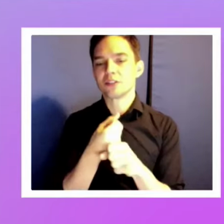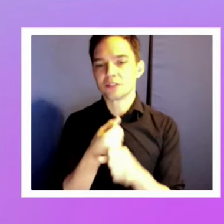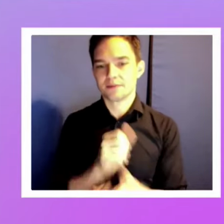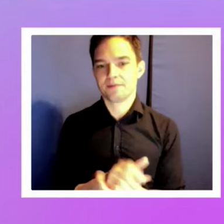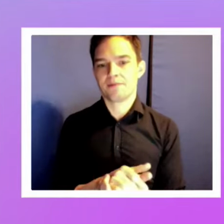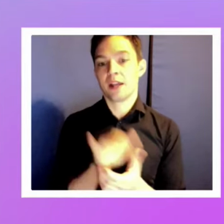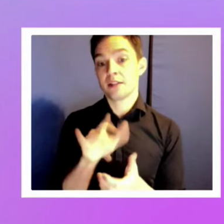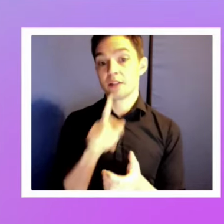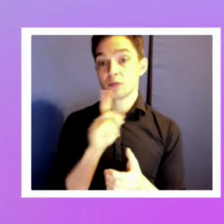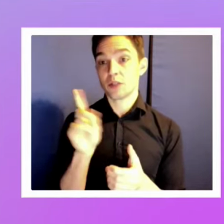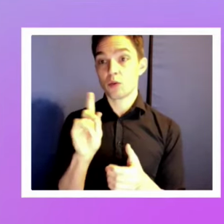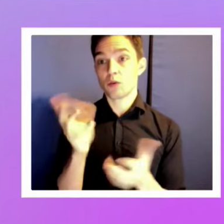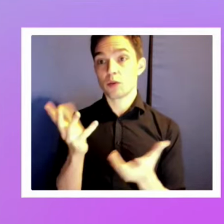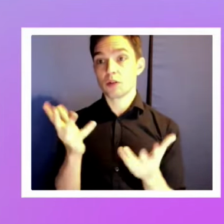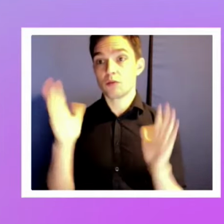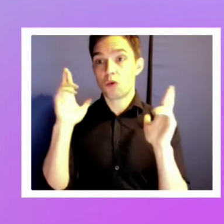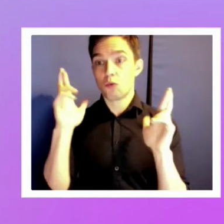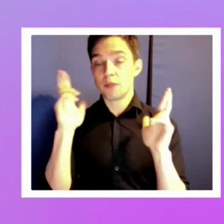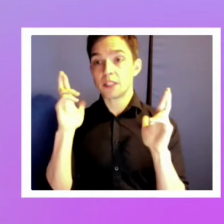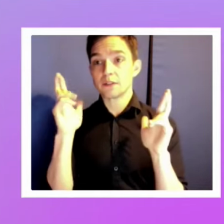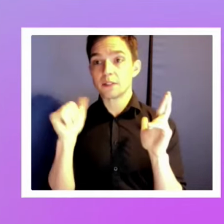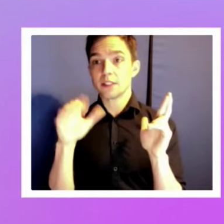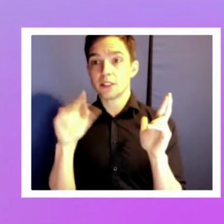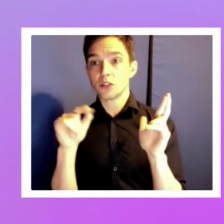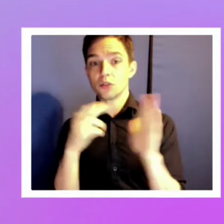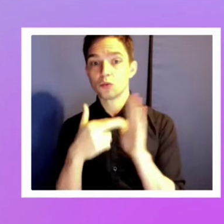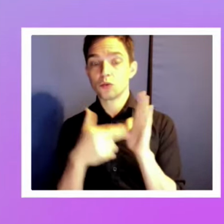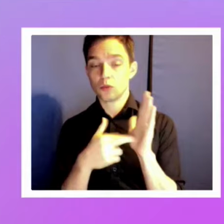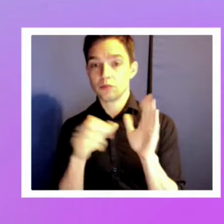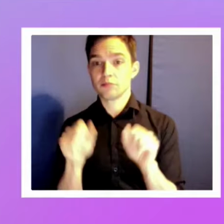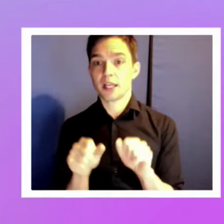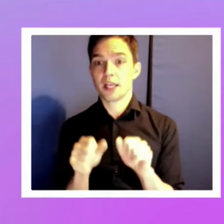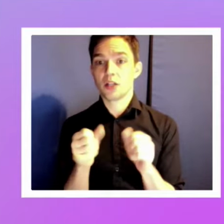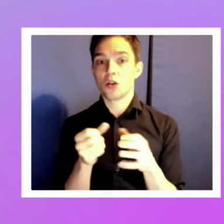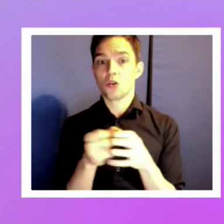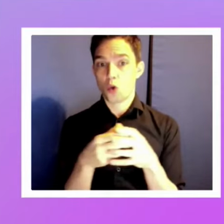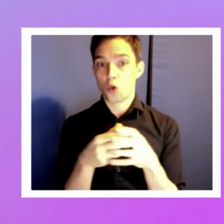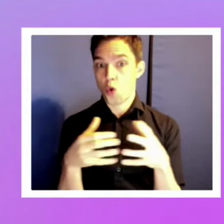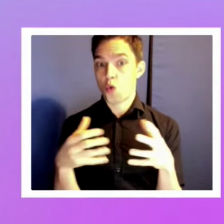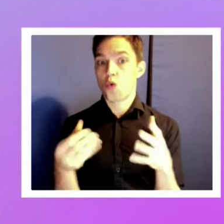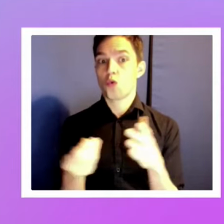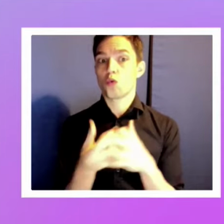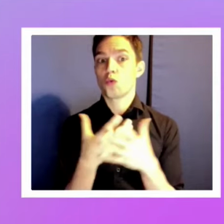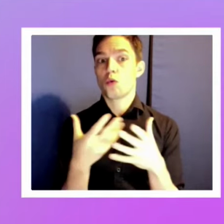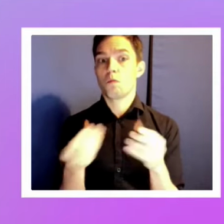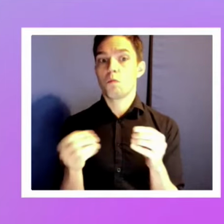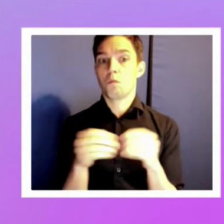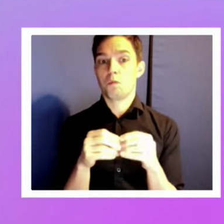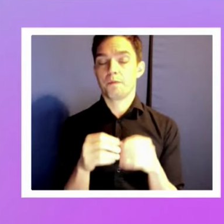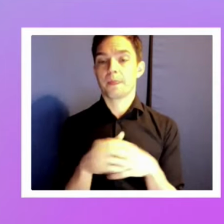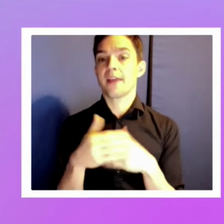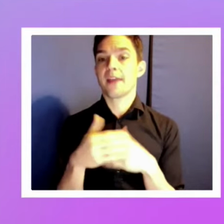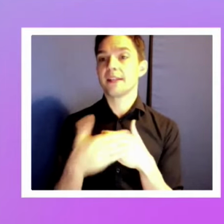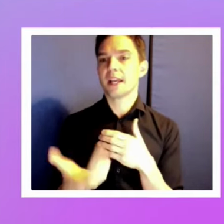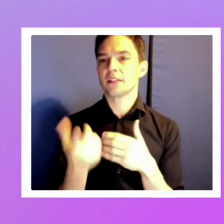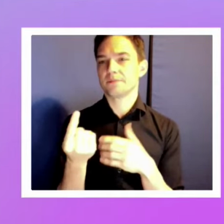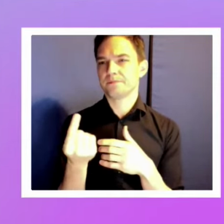is really where we're hoping ACT rules can grow further. The next thing to